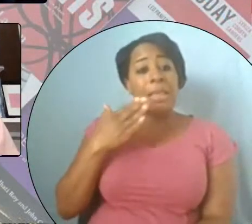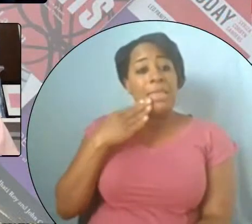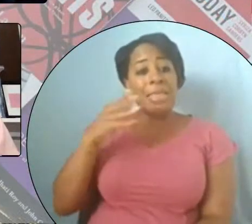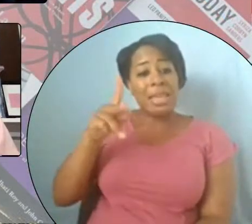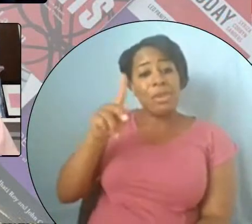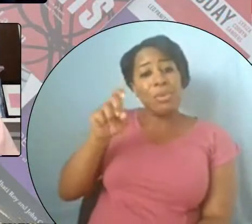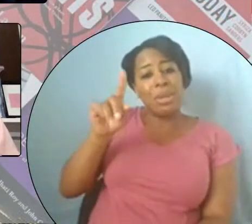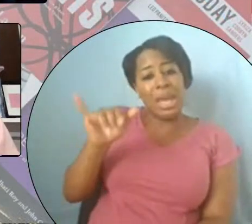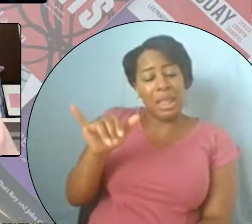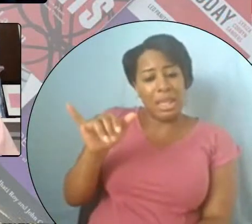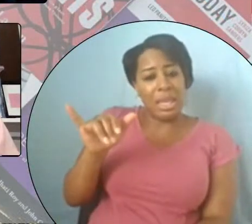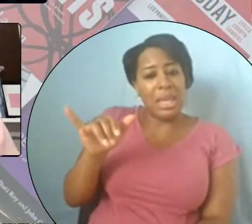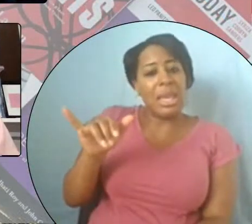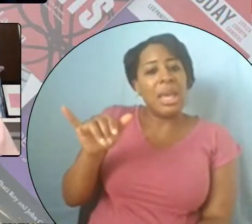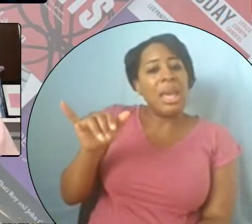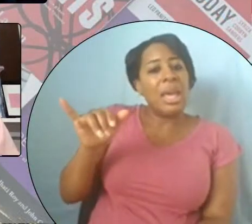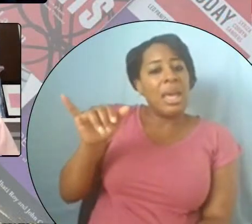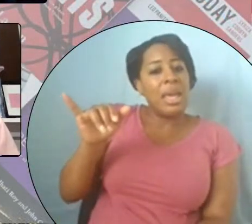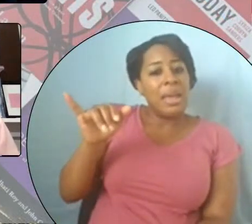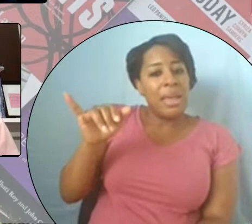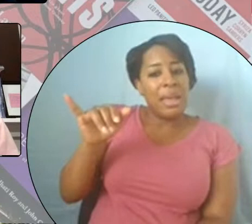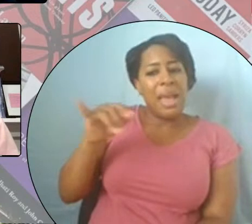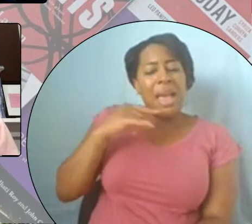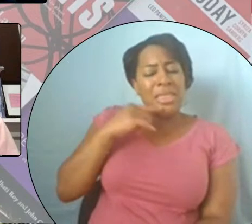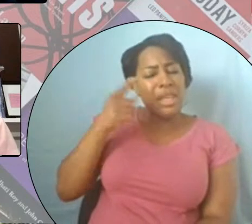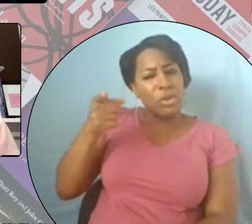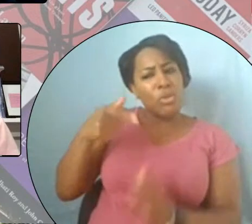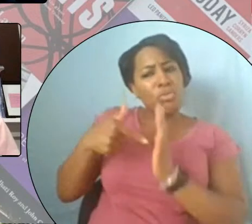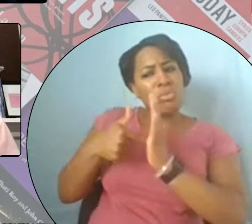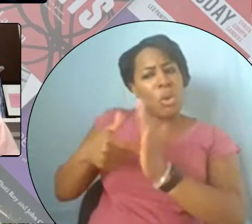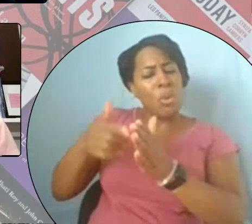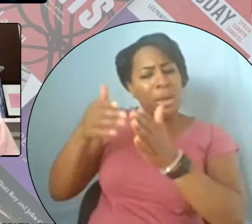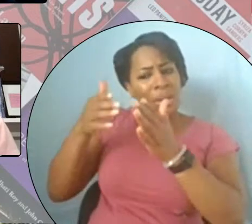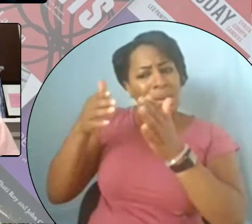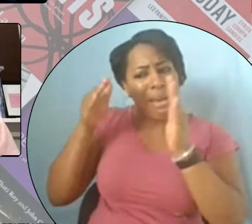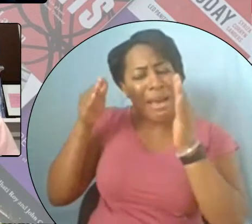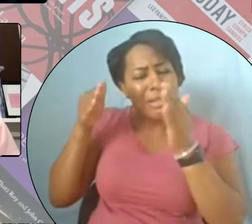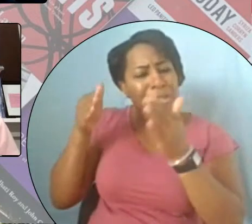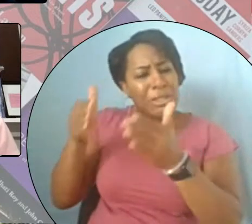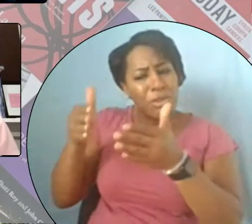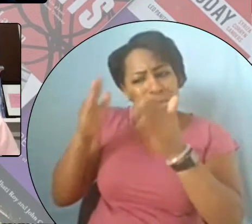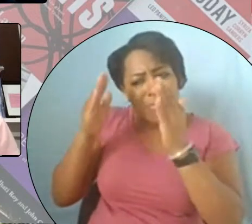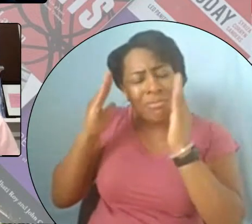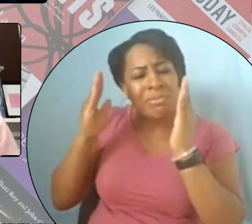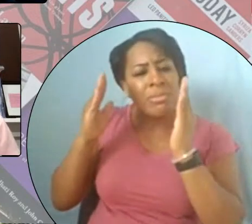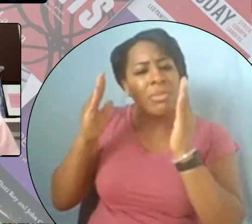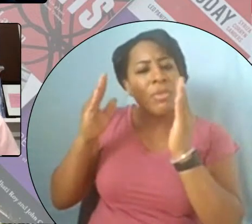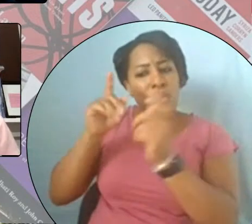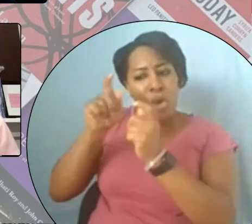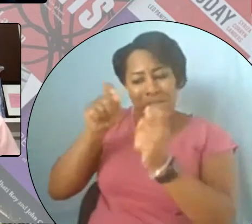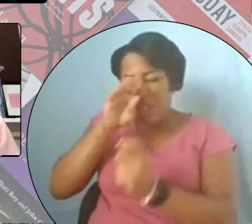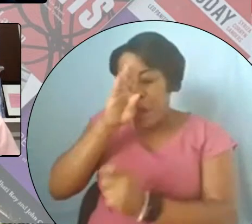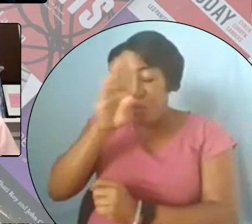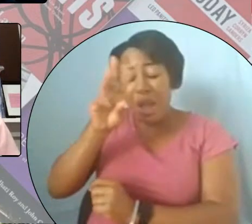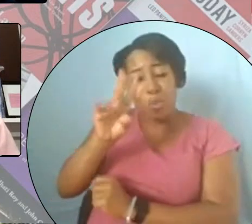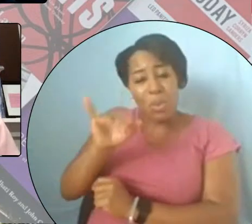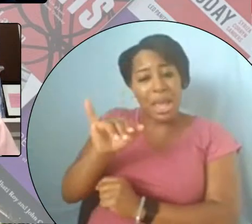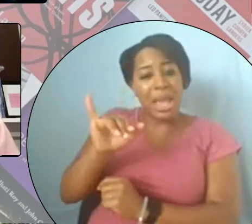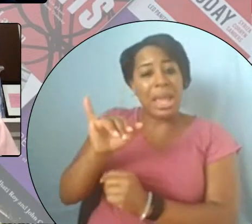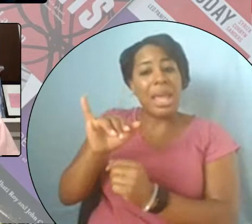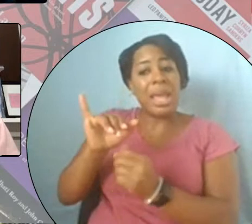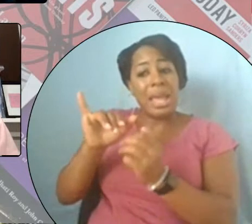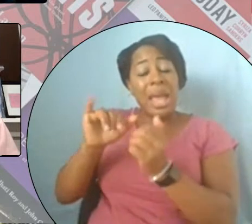bring attention to the very direct ways in which we can be calling for the defunding of the police in order